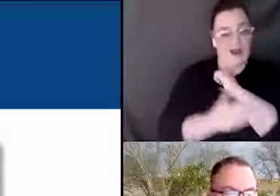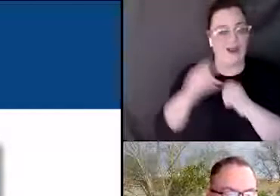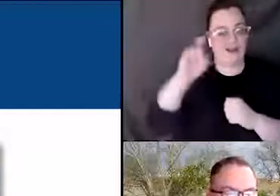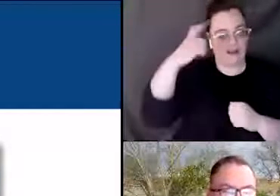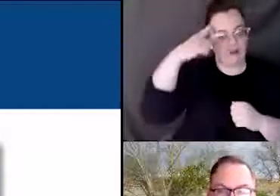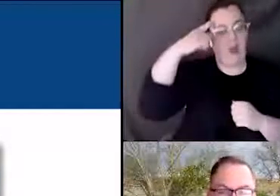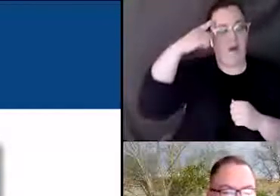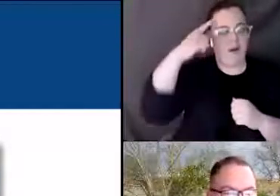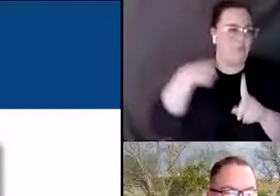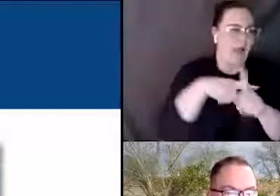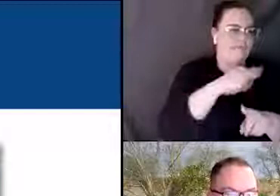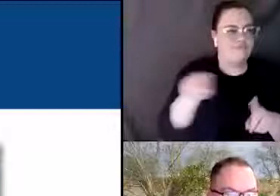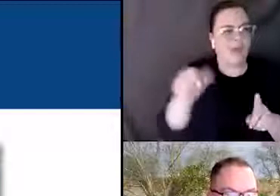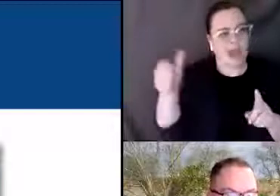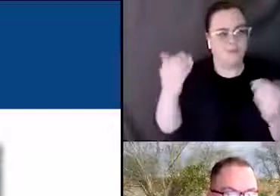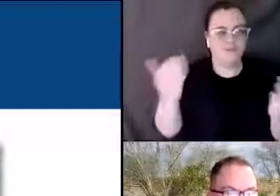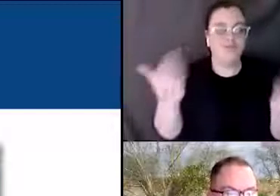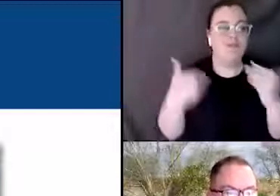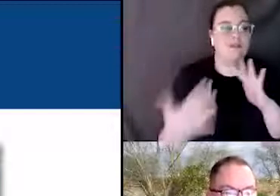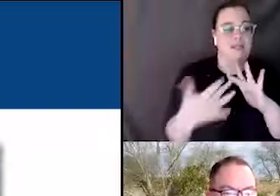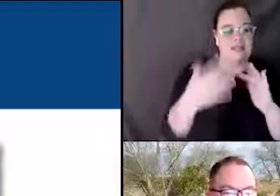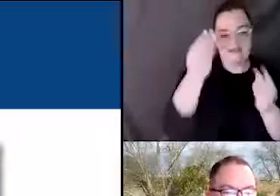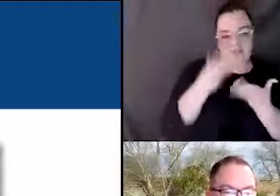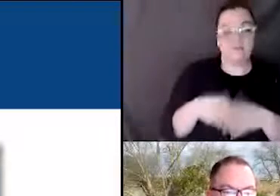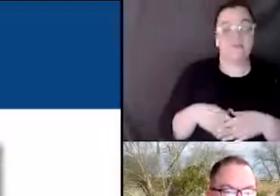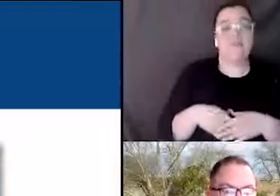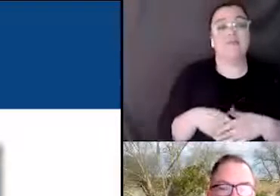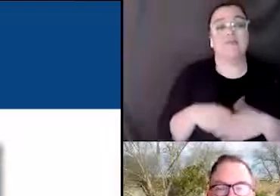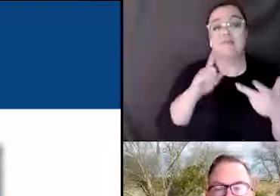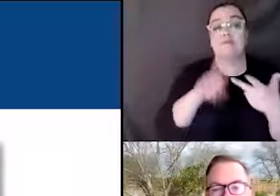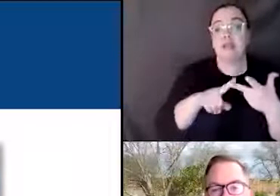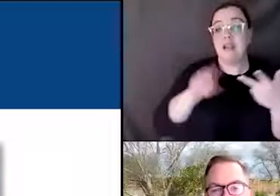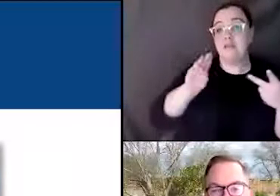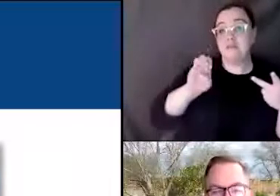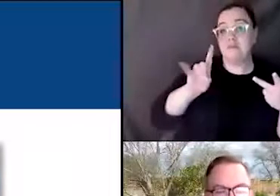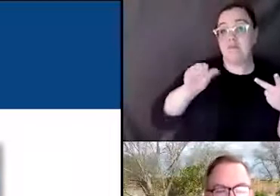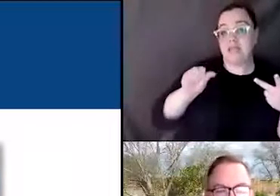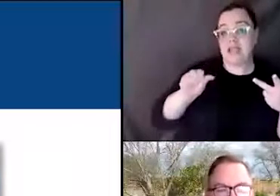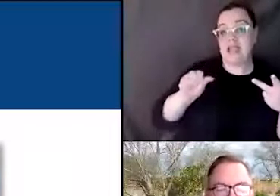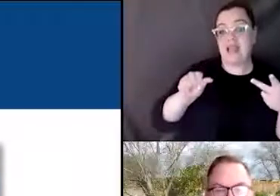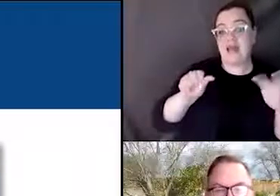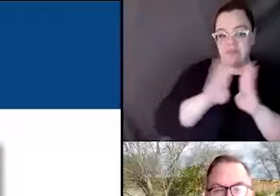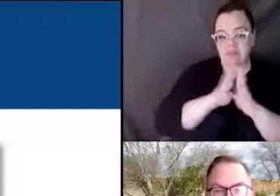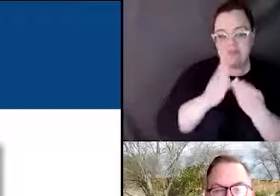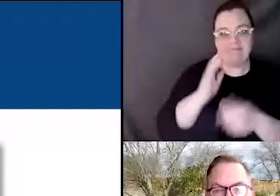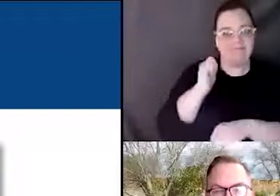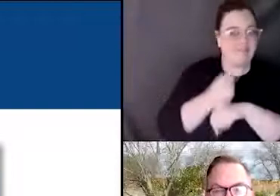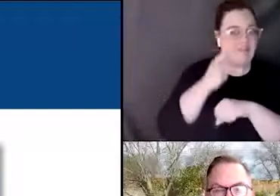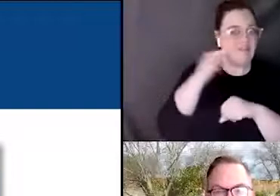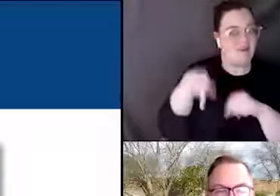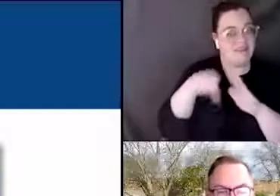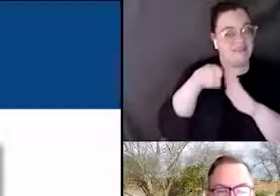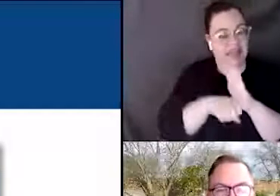and let us know. Info at earthquakecountry.org, and a media bureau in the region. So if you or others